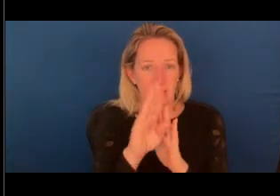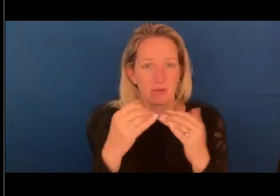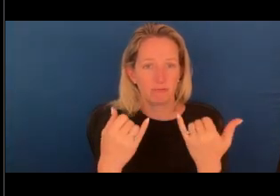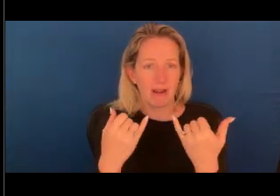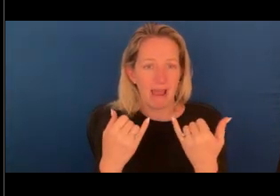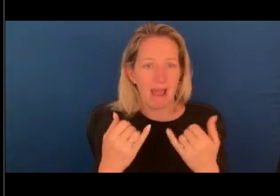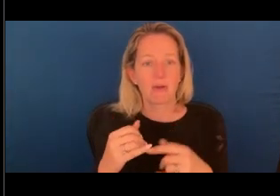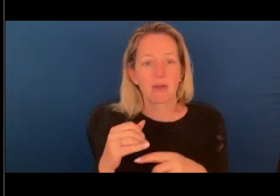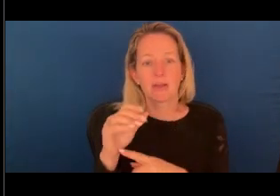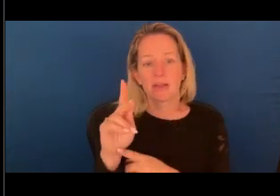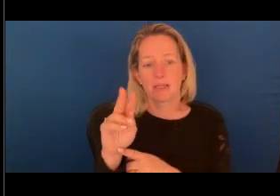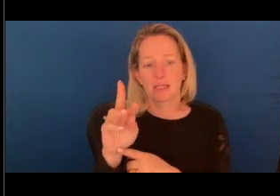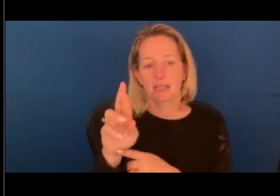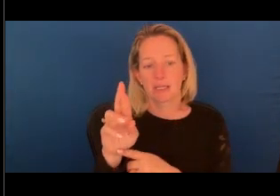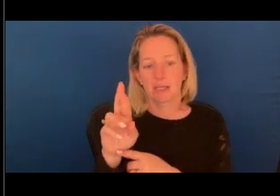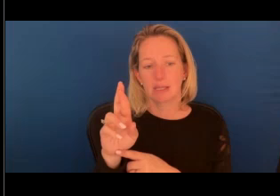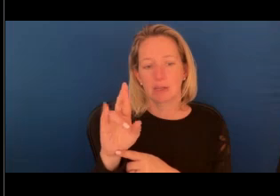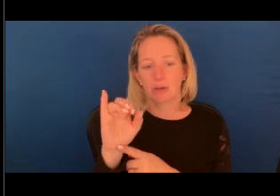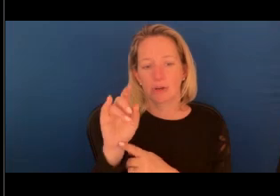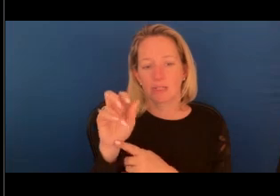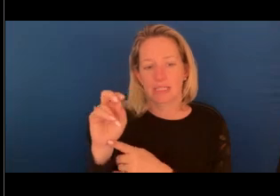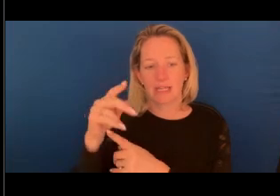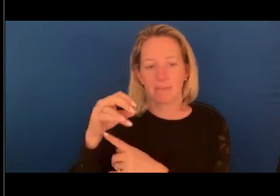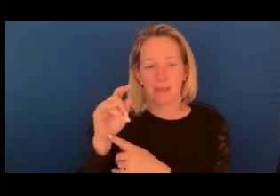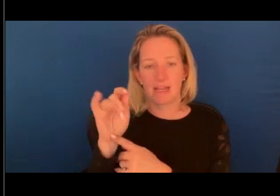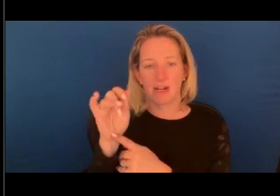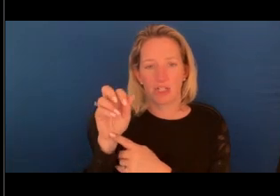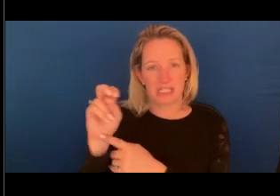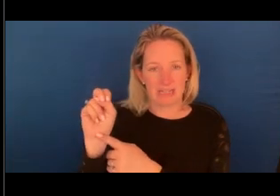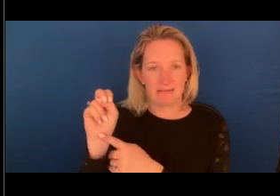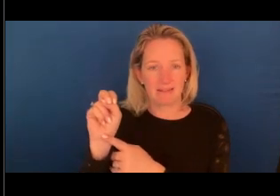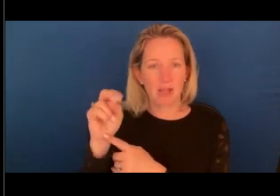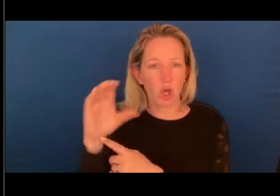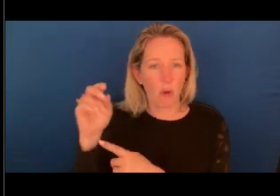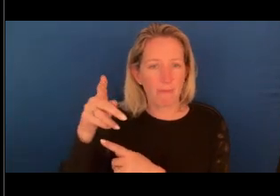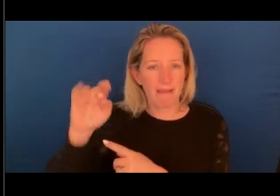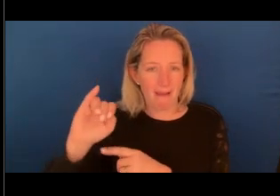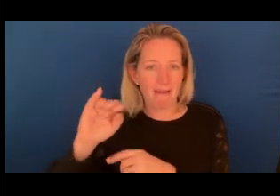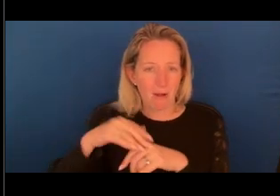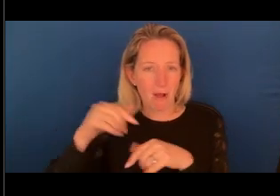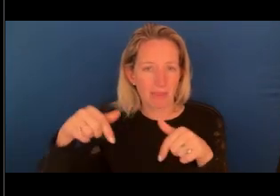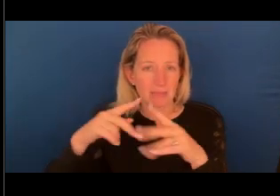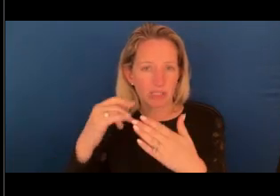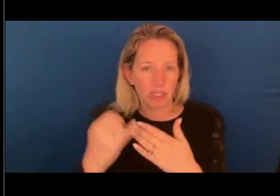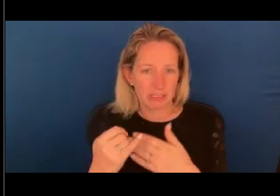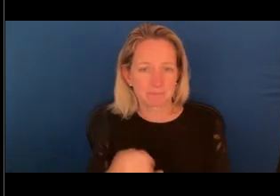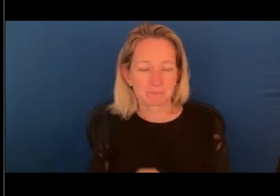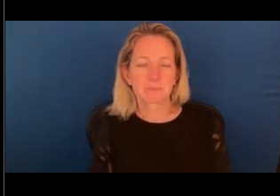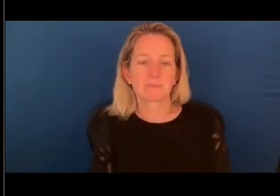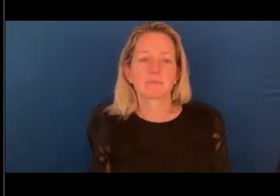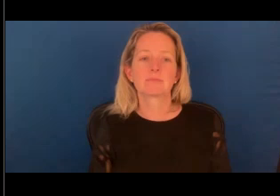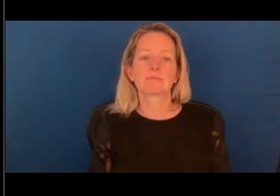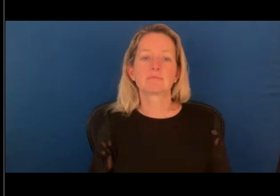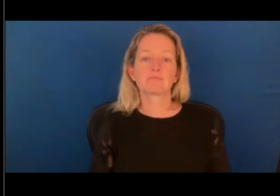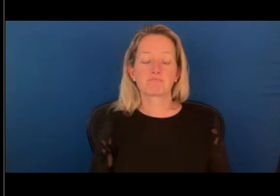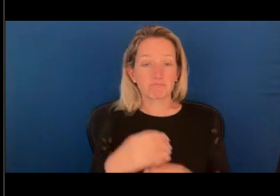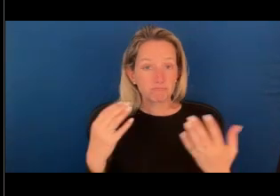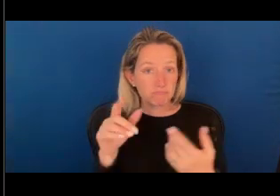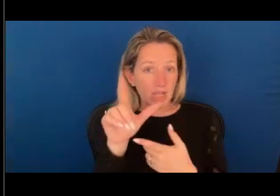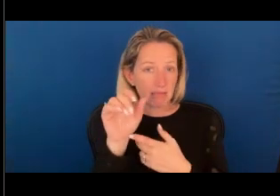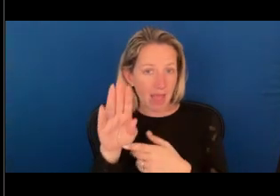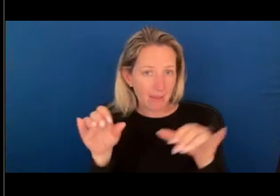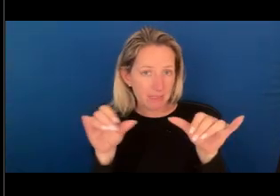Peterson, who's a co-PI on the project. Next slide, please. And then from there, based on how our lab scale tests go, my group